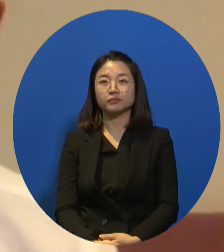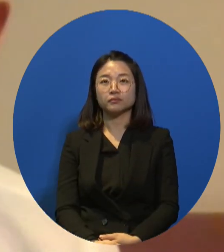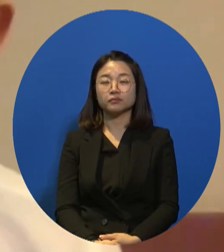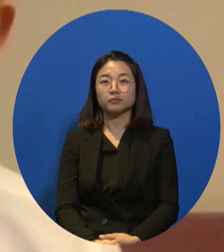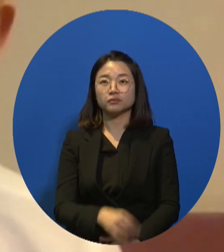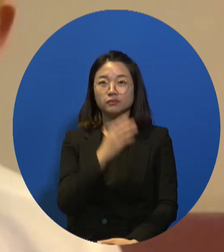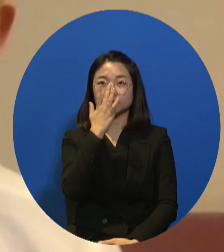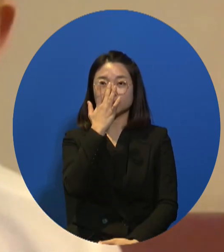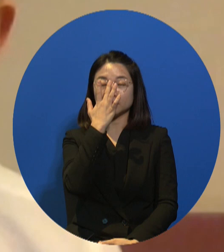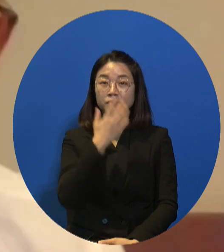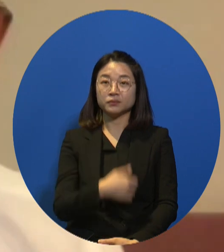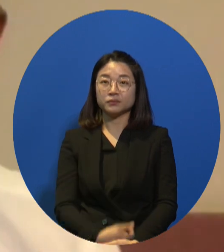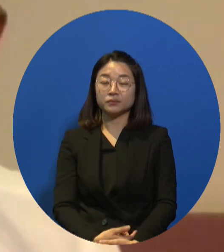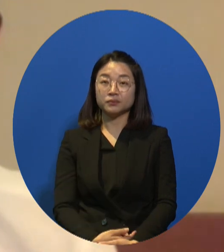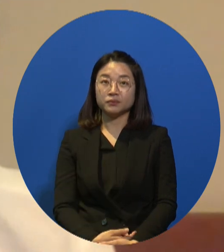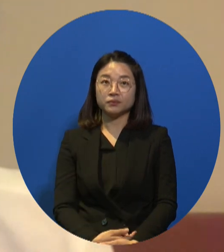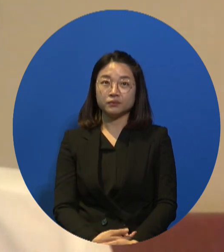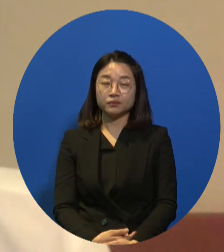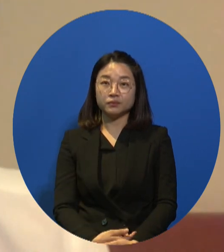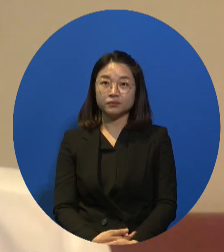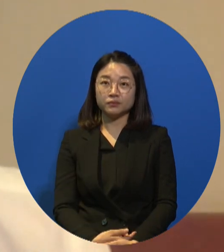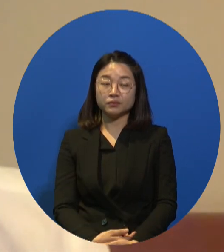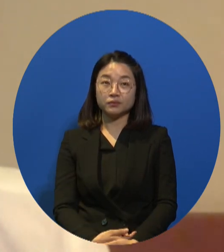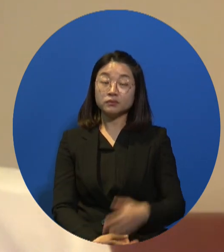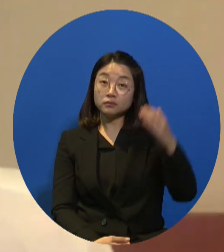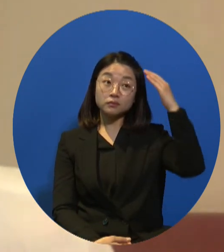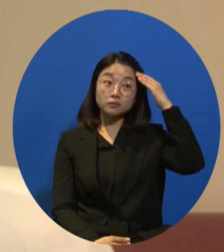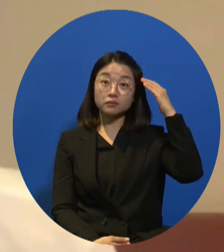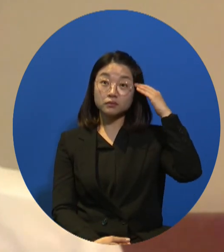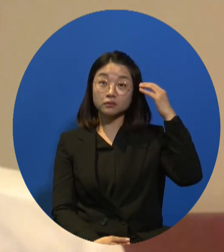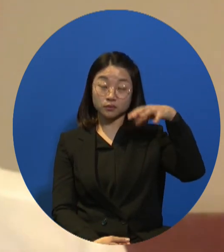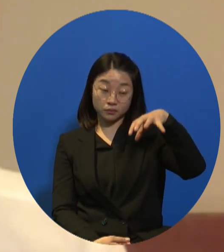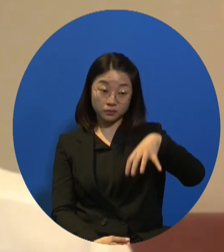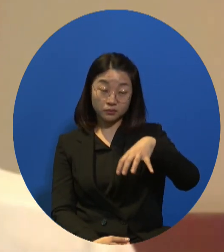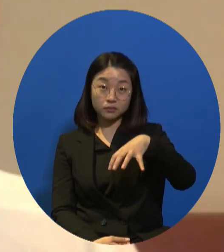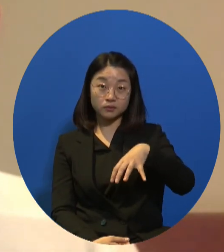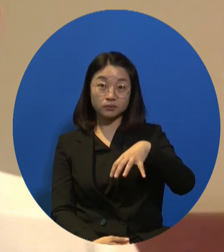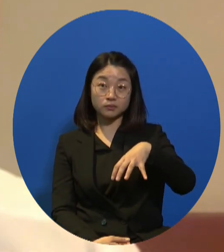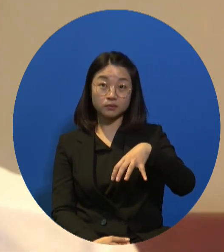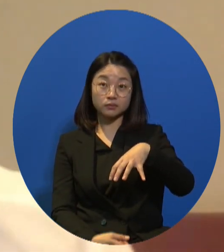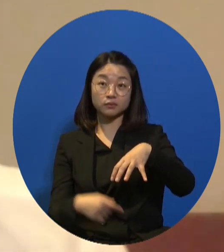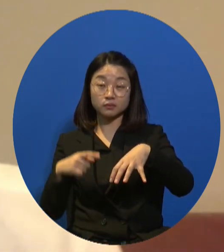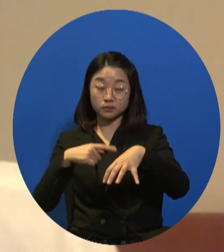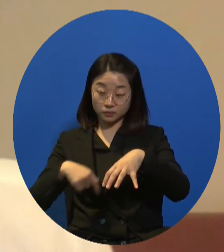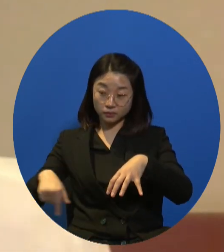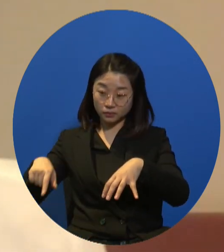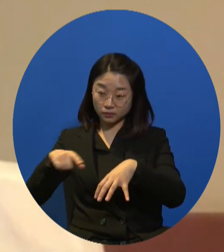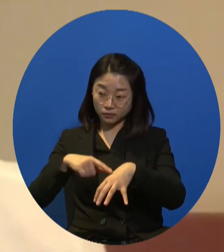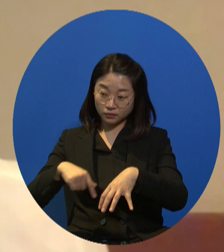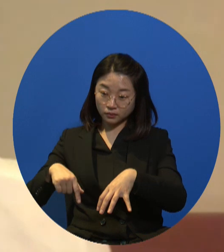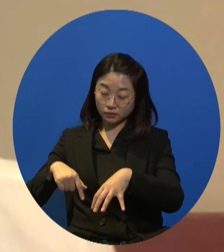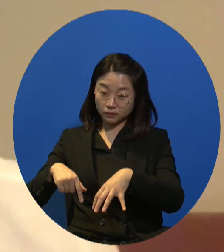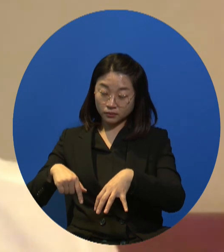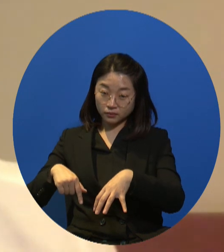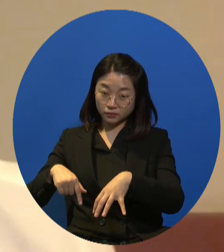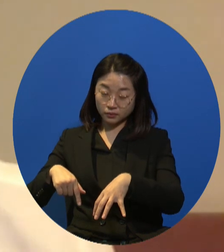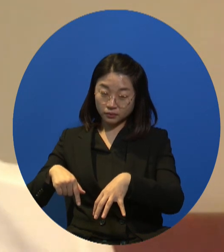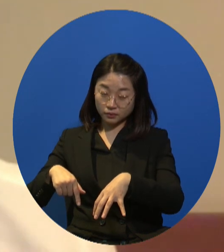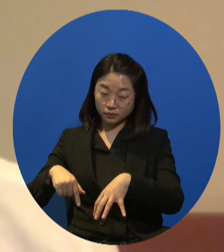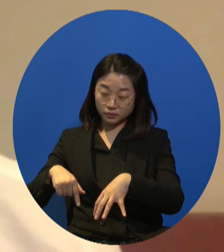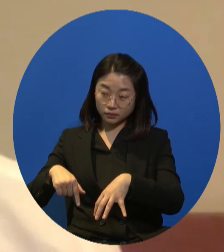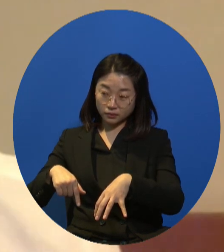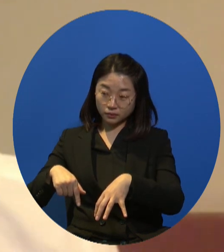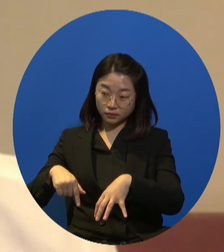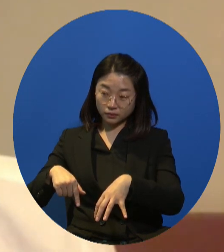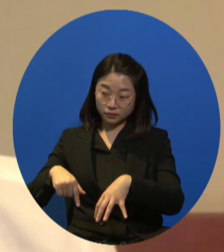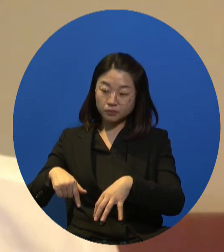under the Human Rights Council, including the Special Rapporteur on the Rights of Persons with Disabilities and others, who can often respond